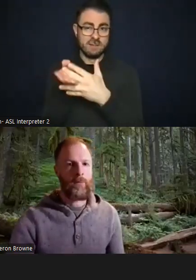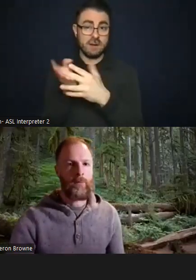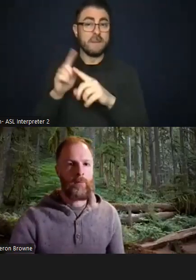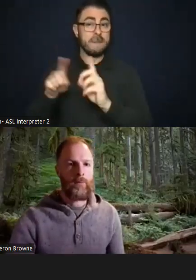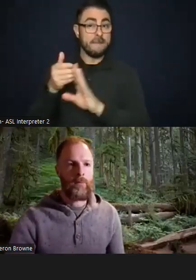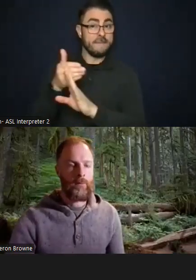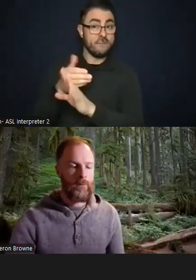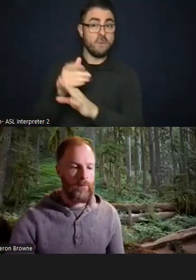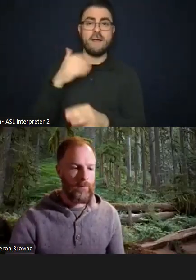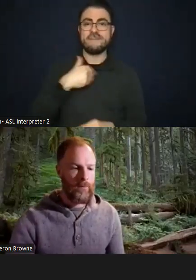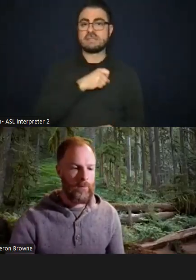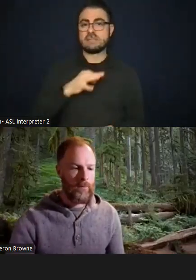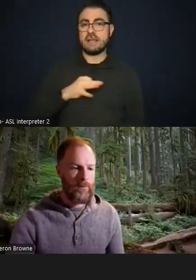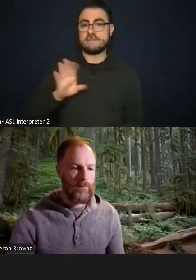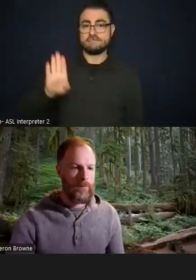has their hand raised.